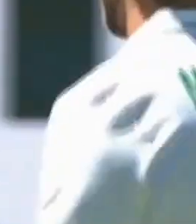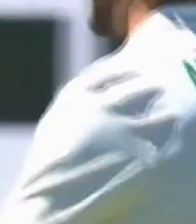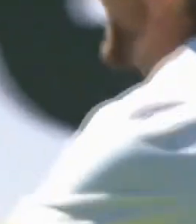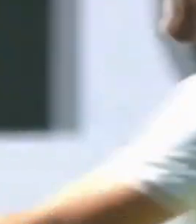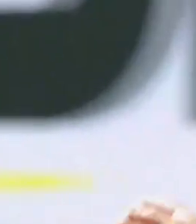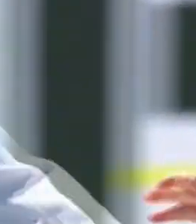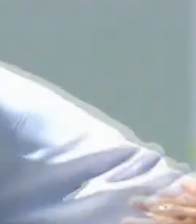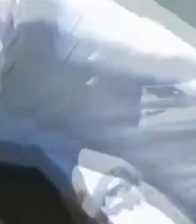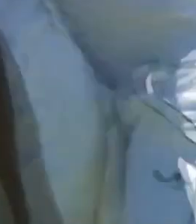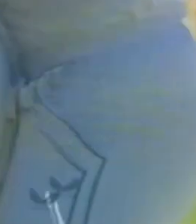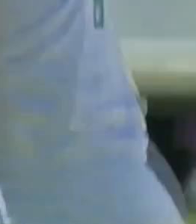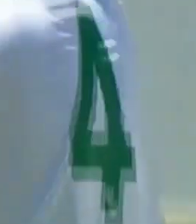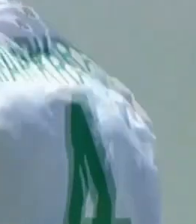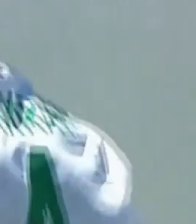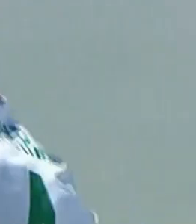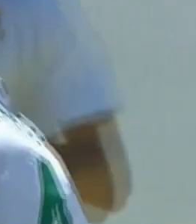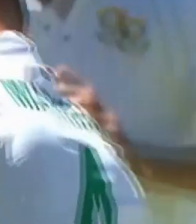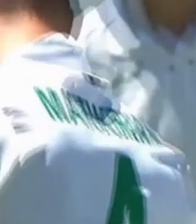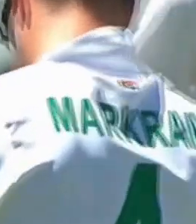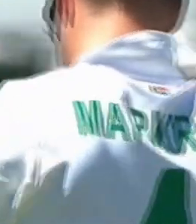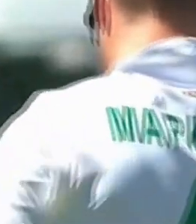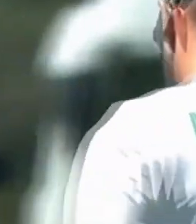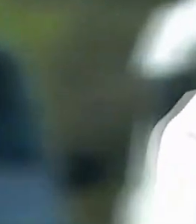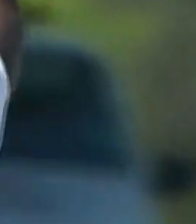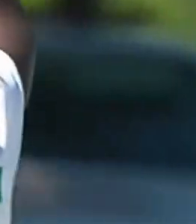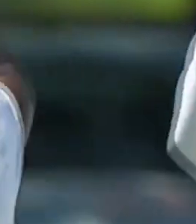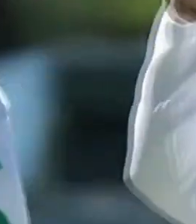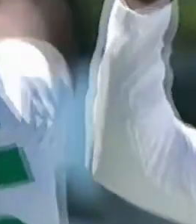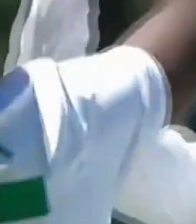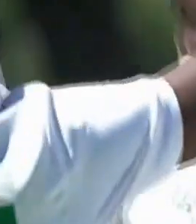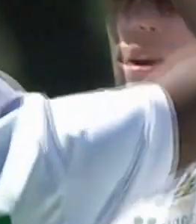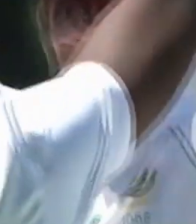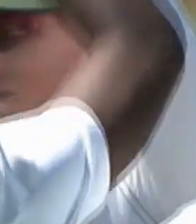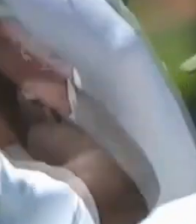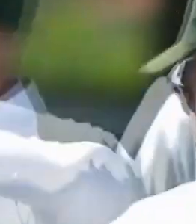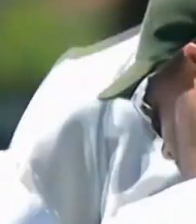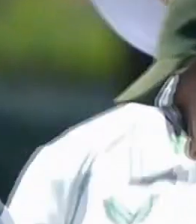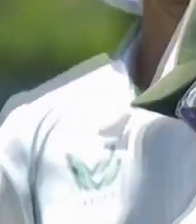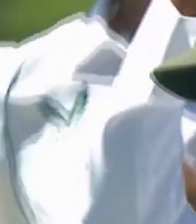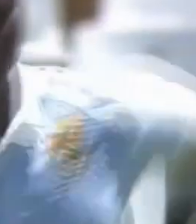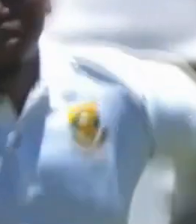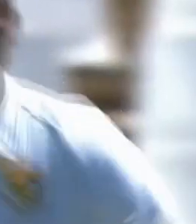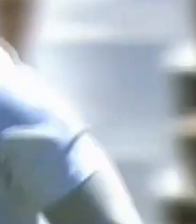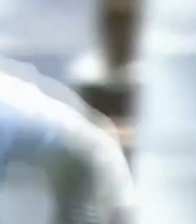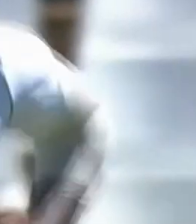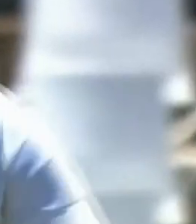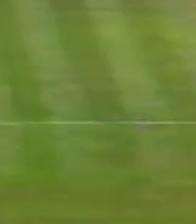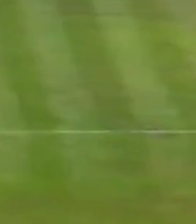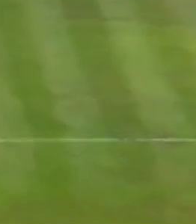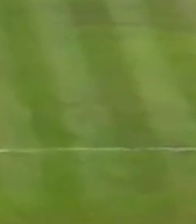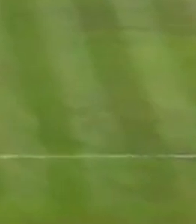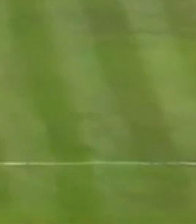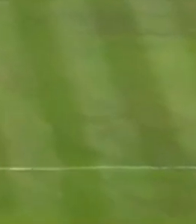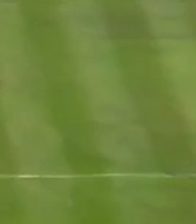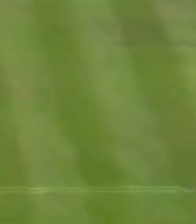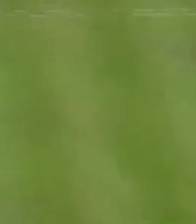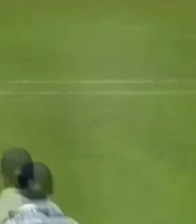Almost out of nowhere, Kagiso Rabada has grabbed the fourth, strangled down.